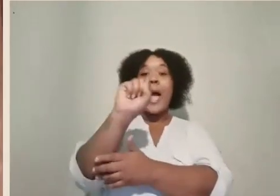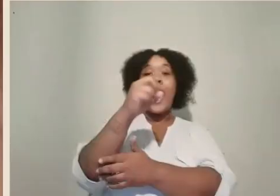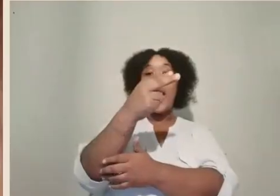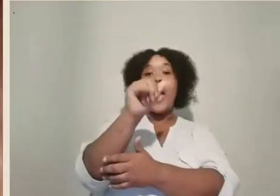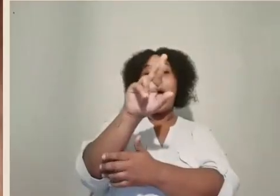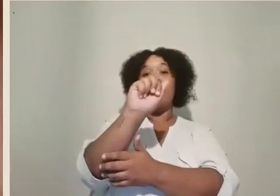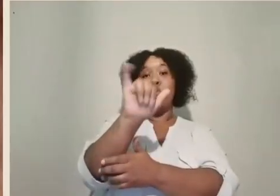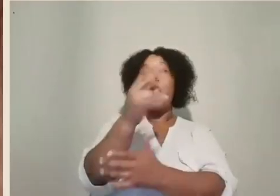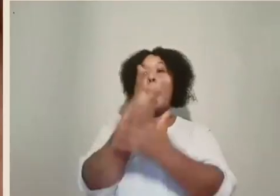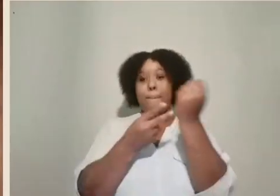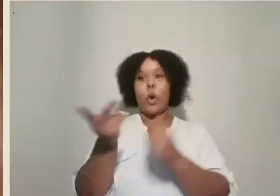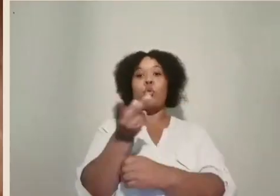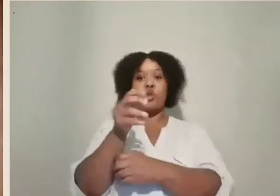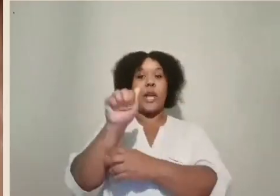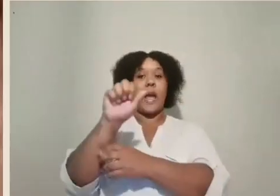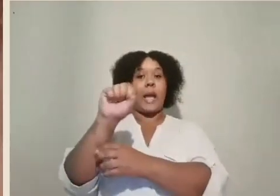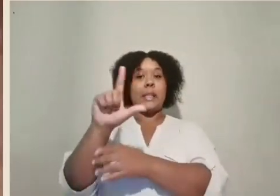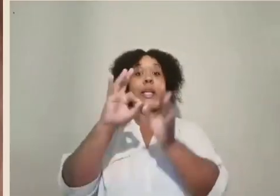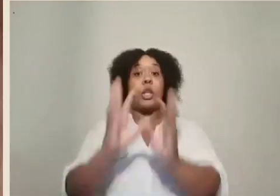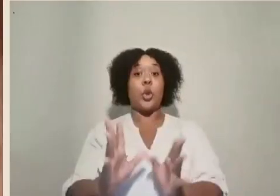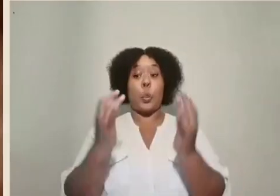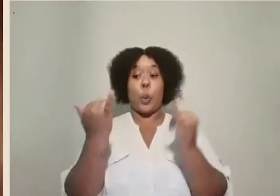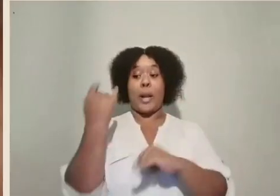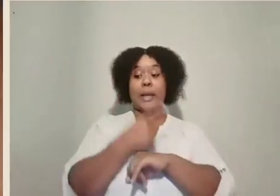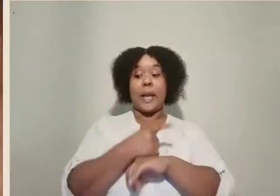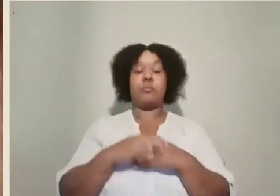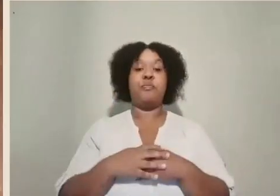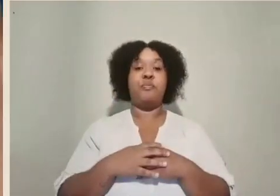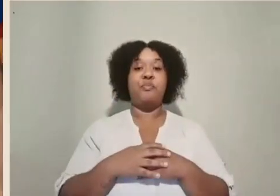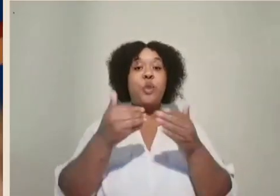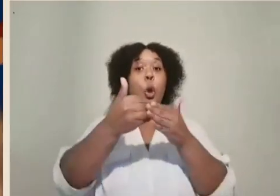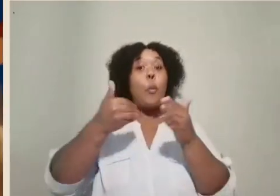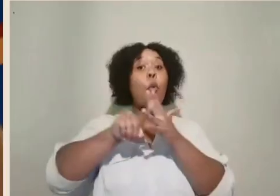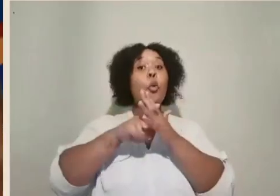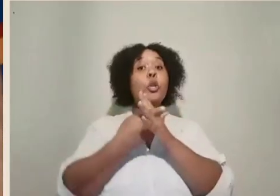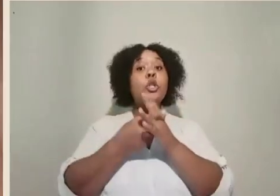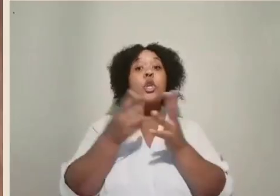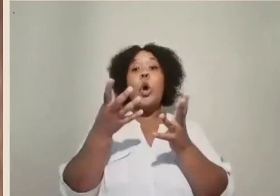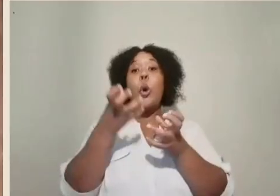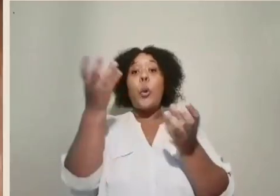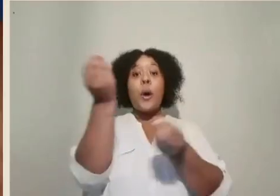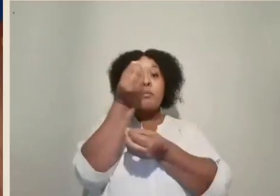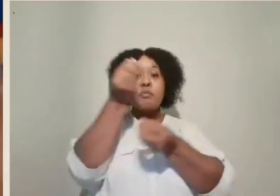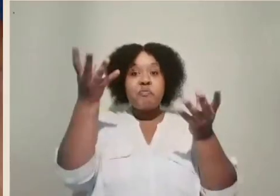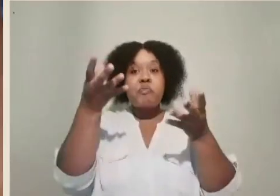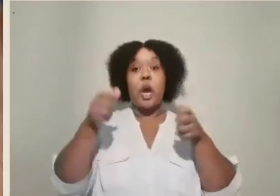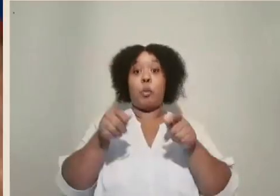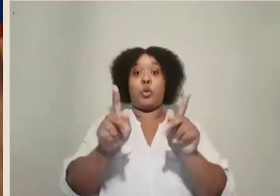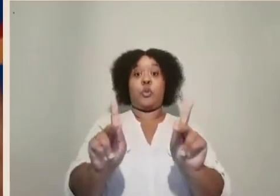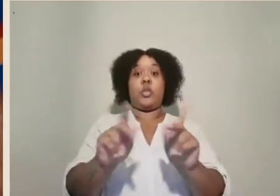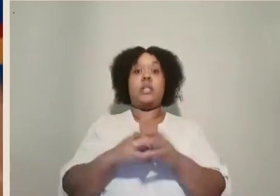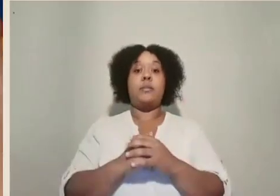ASL interpreters today. Before we begin, we would like to share our upcoming opportunities. The